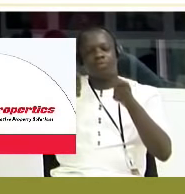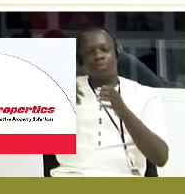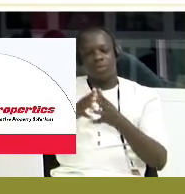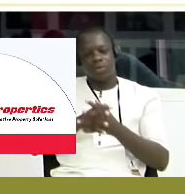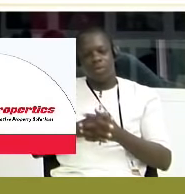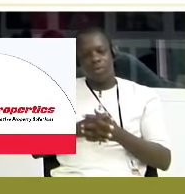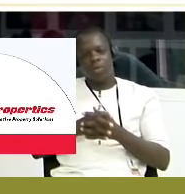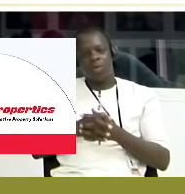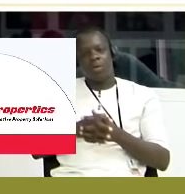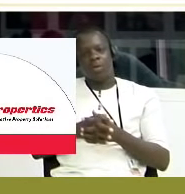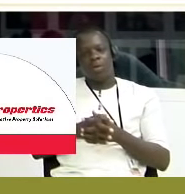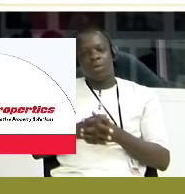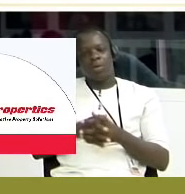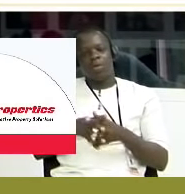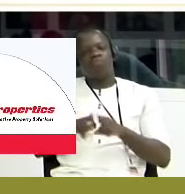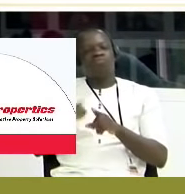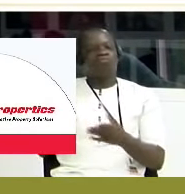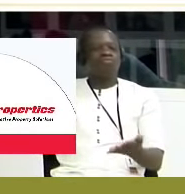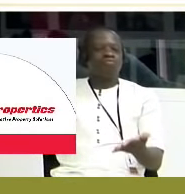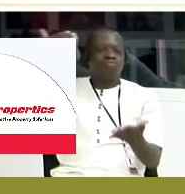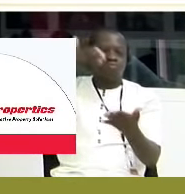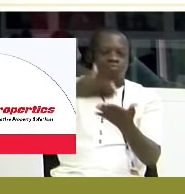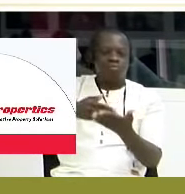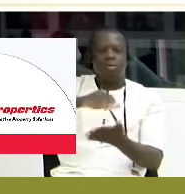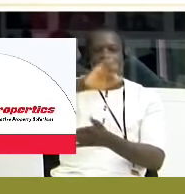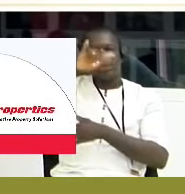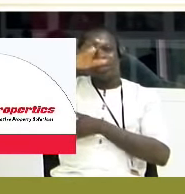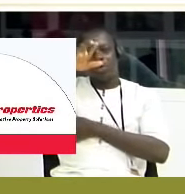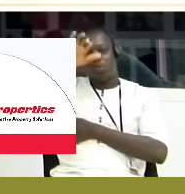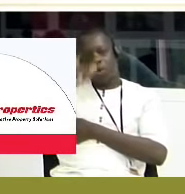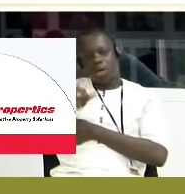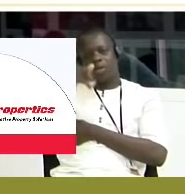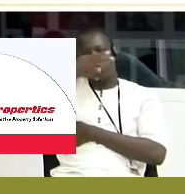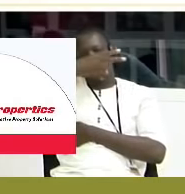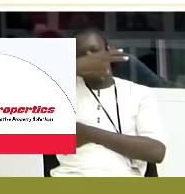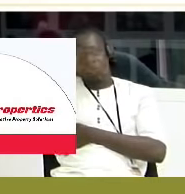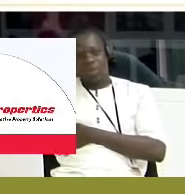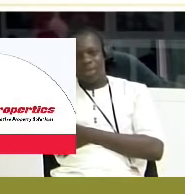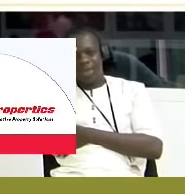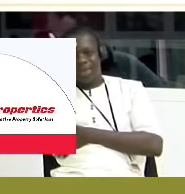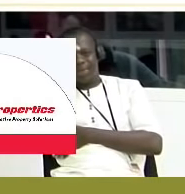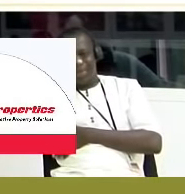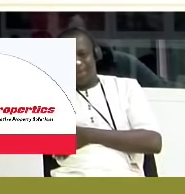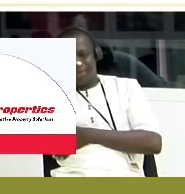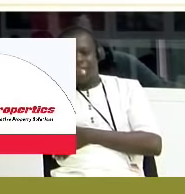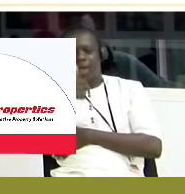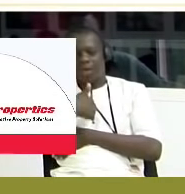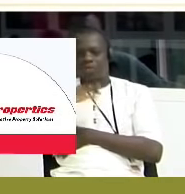up to January 27, when I was appointed Minister of Interior.